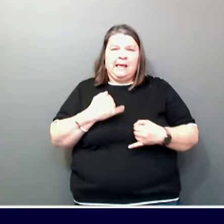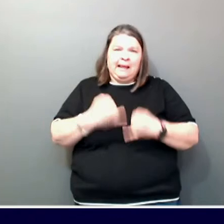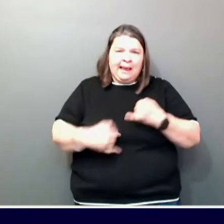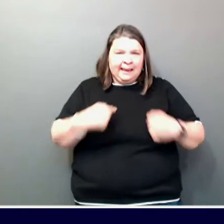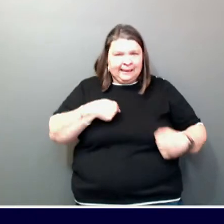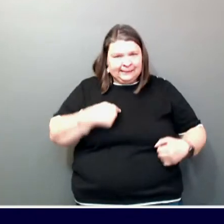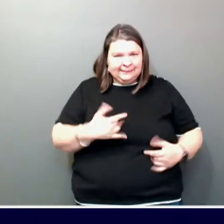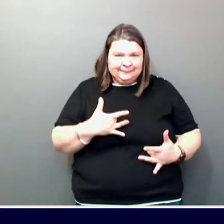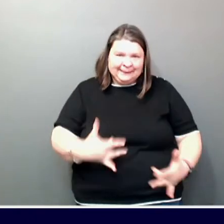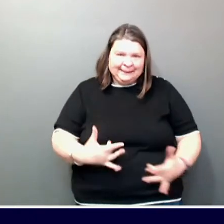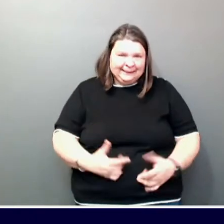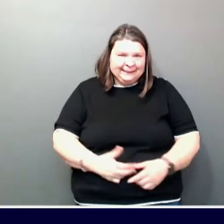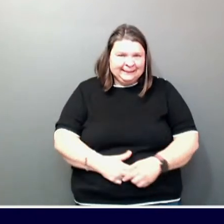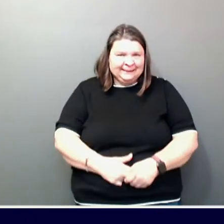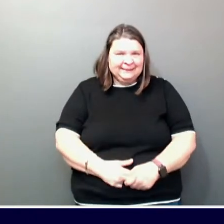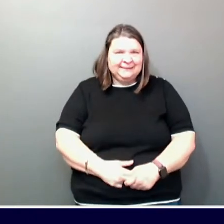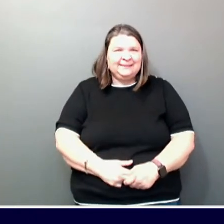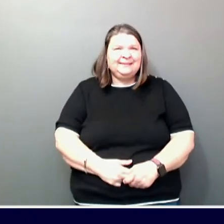back to